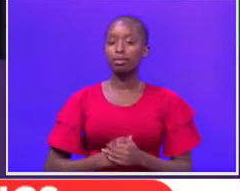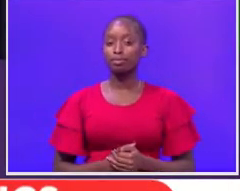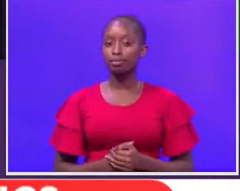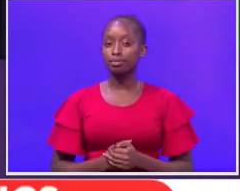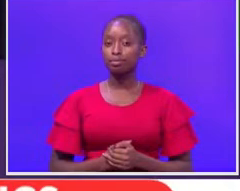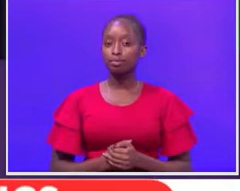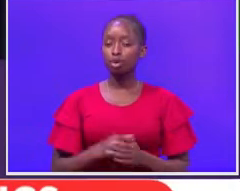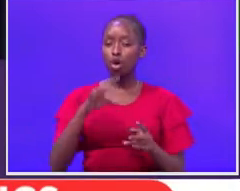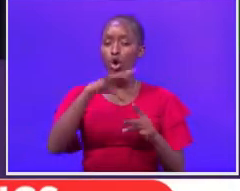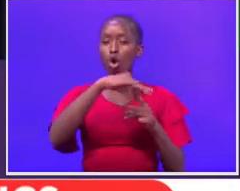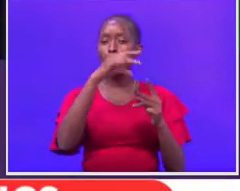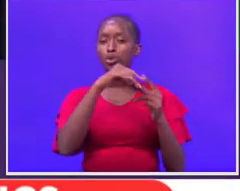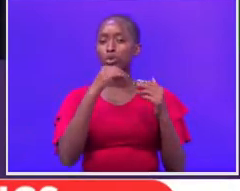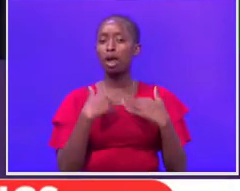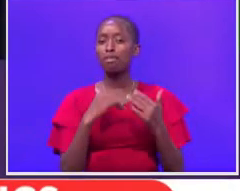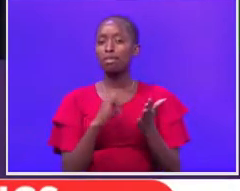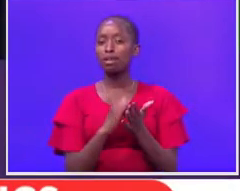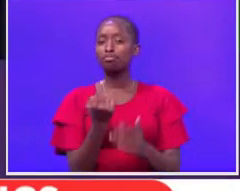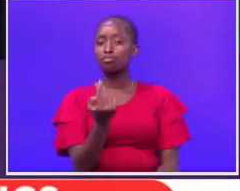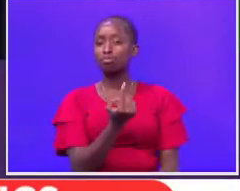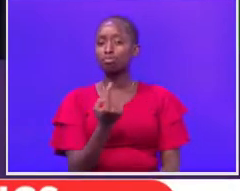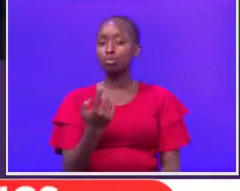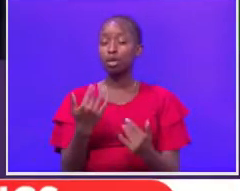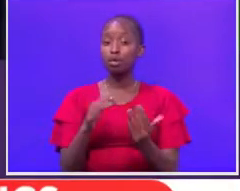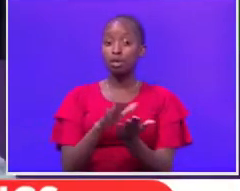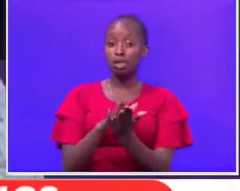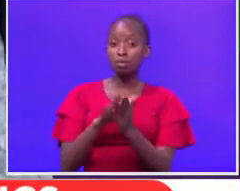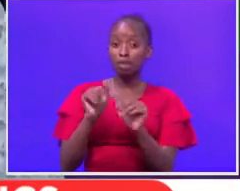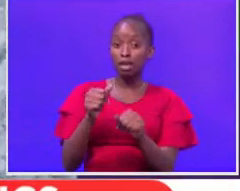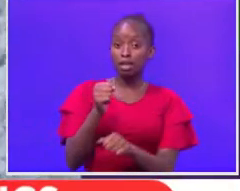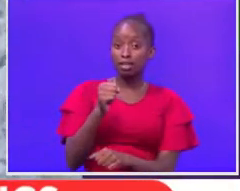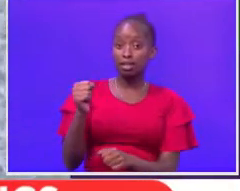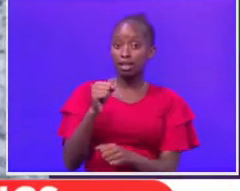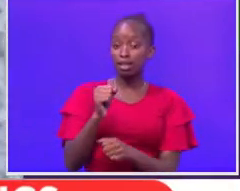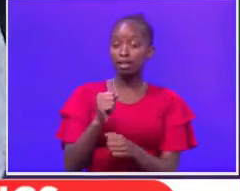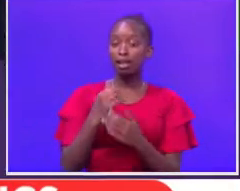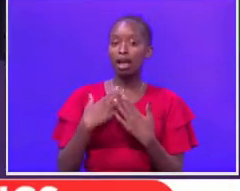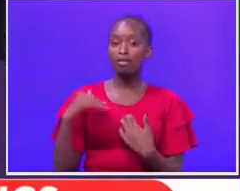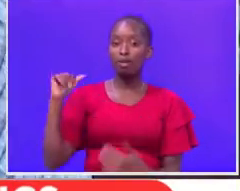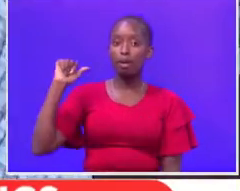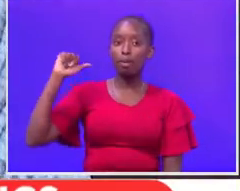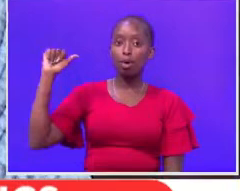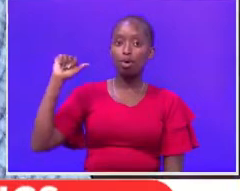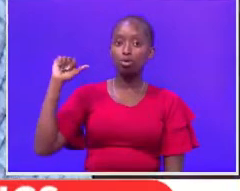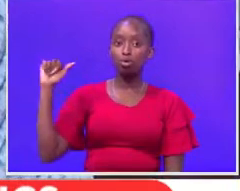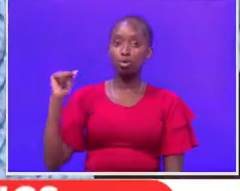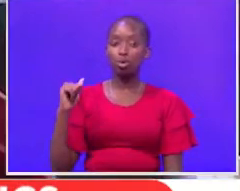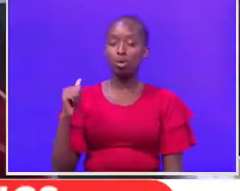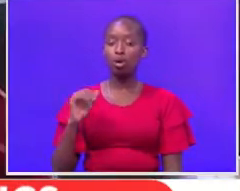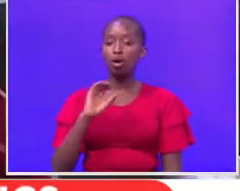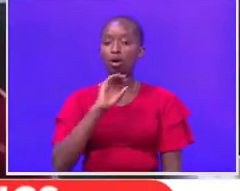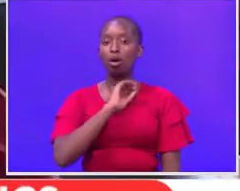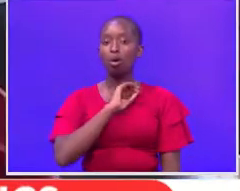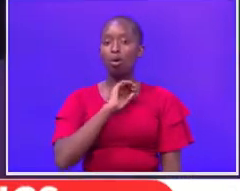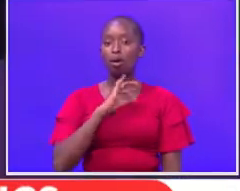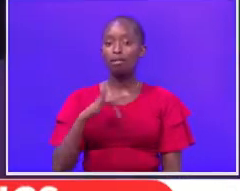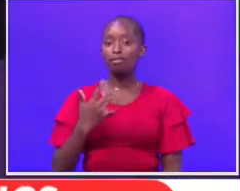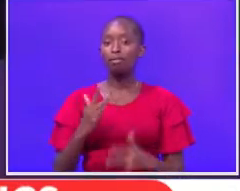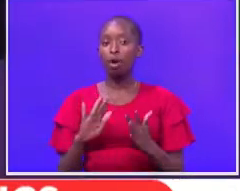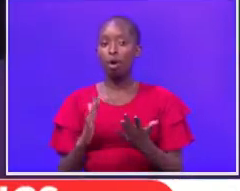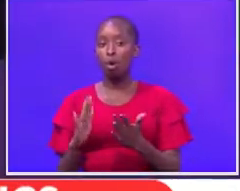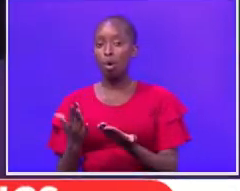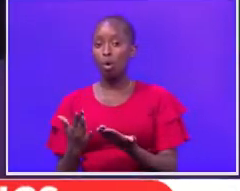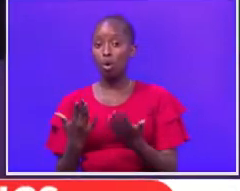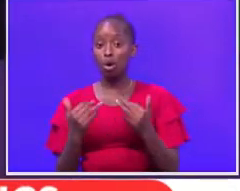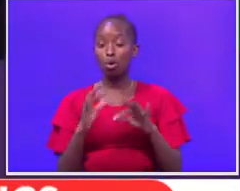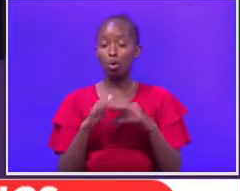That's the only option that we have. So let's put aside our differences, political differences. Between now and 2027, the only agenda